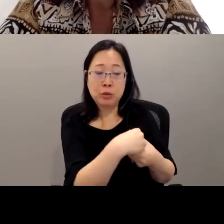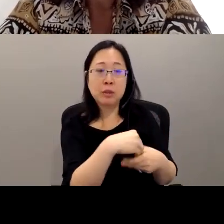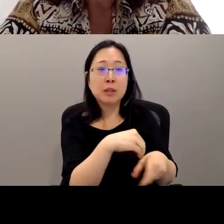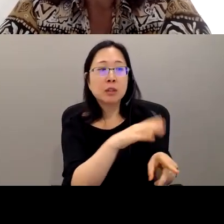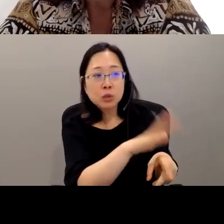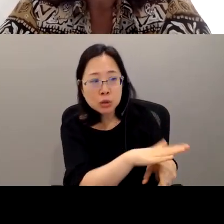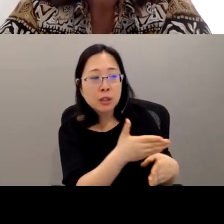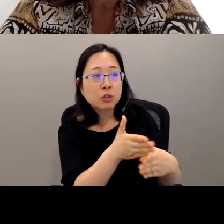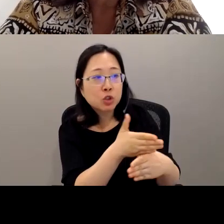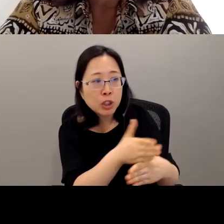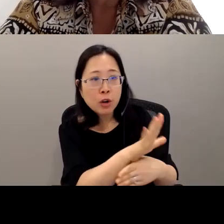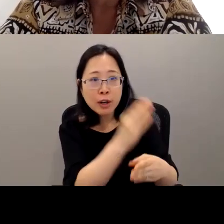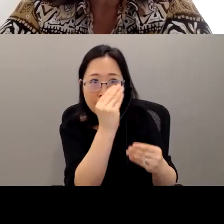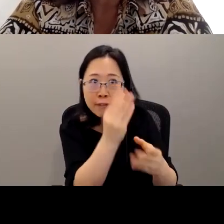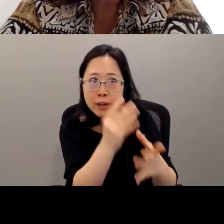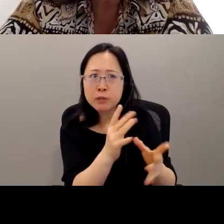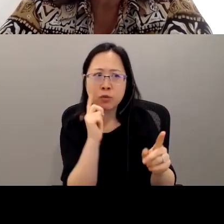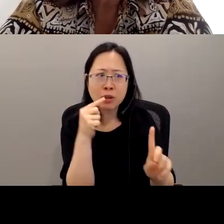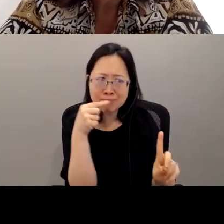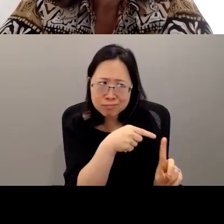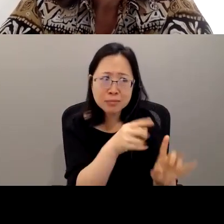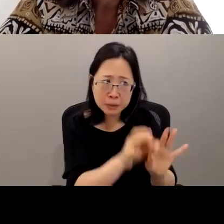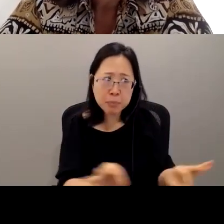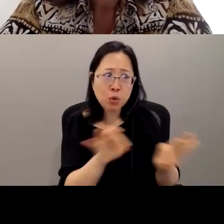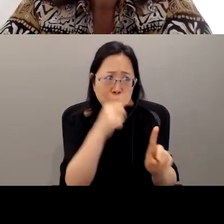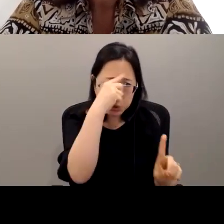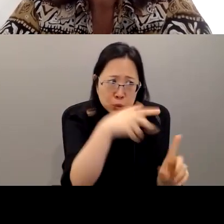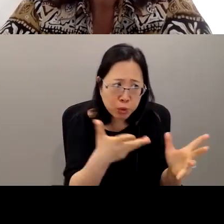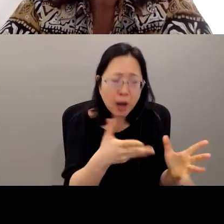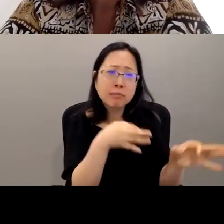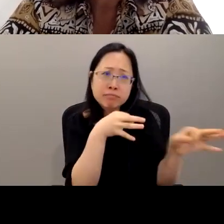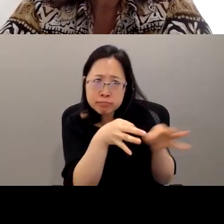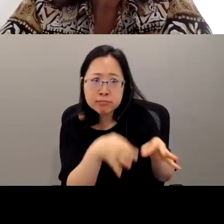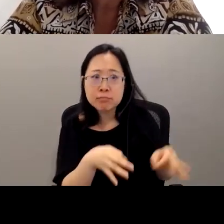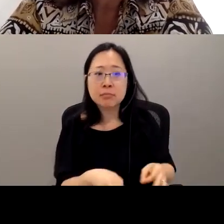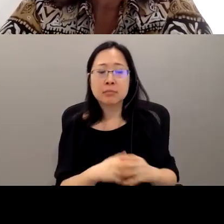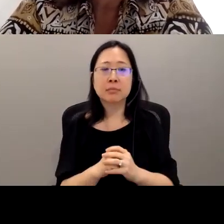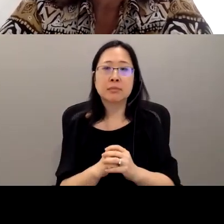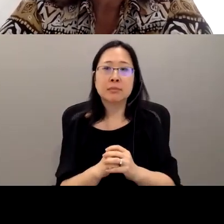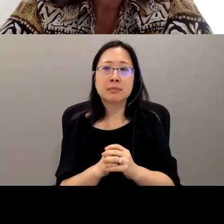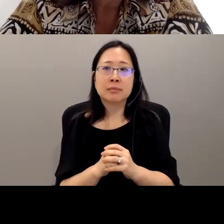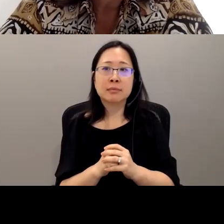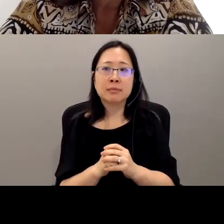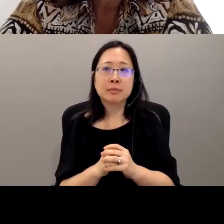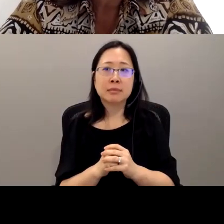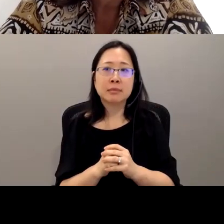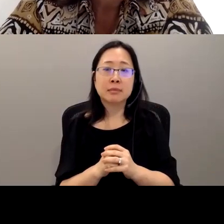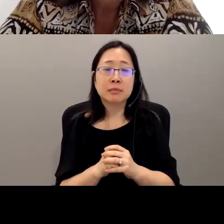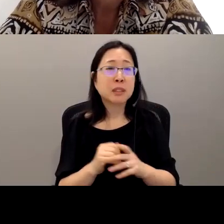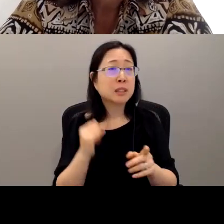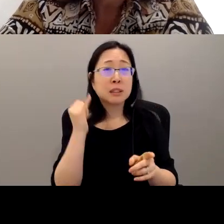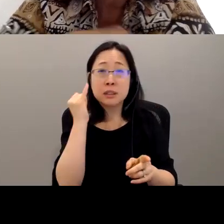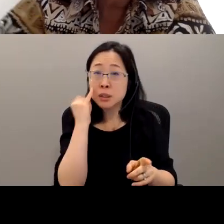sharing information that's important for themselves. If it is a situation where they do